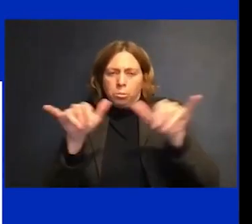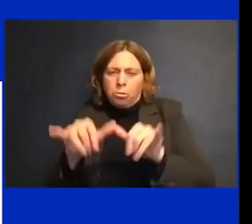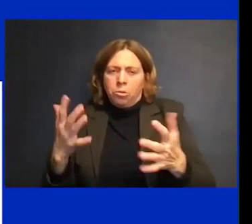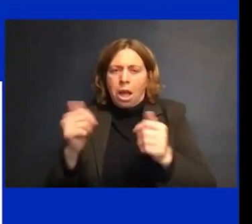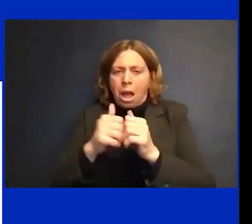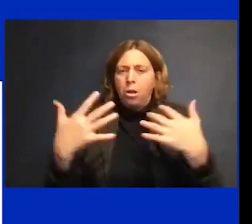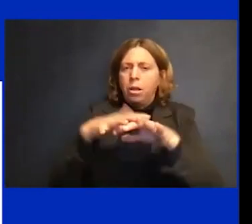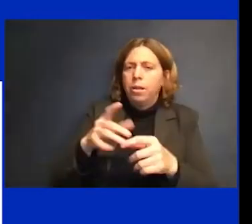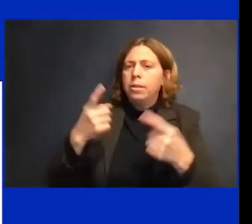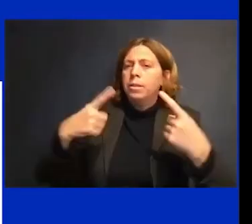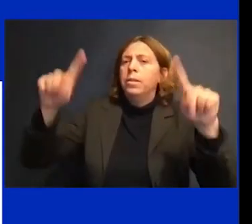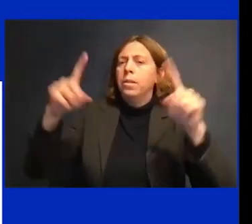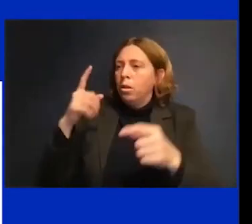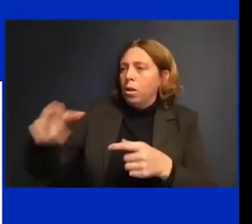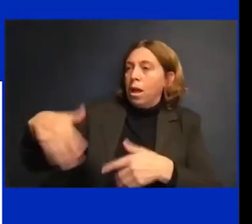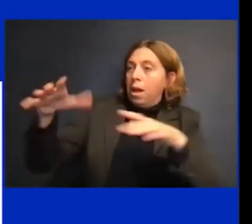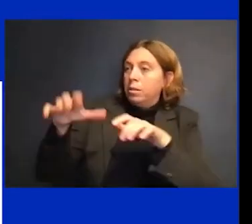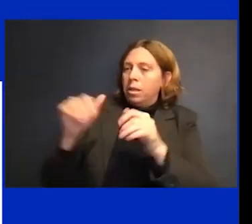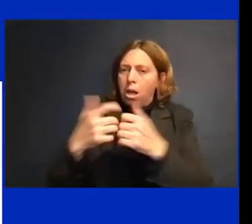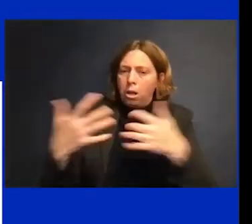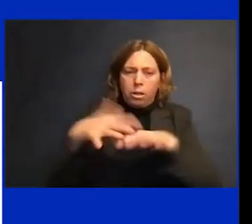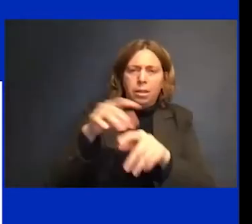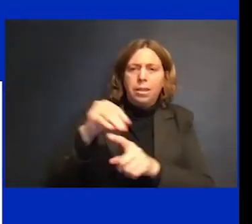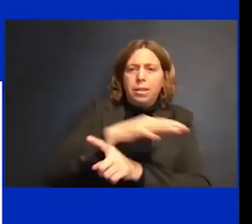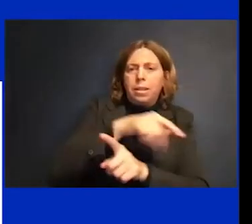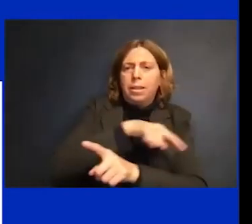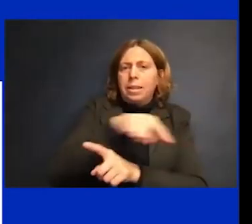that may mitigate the potential effects of a proposed action.